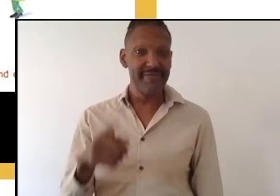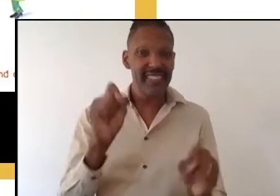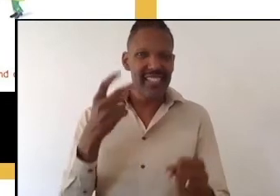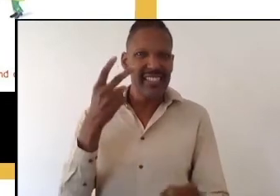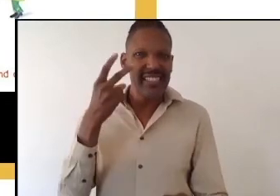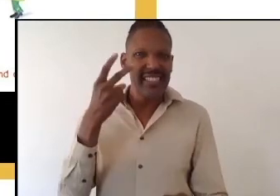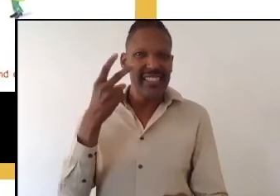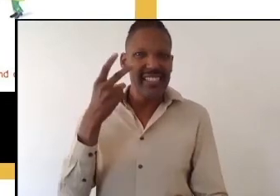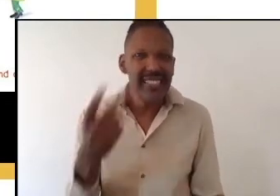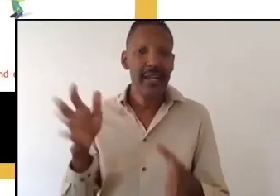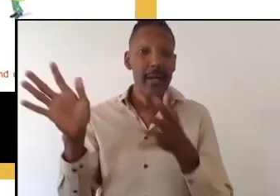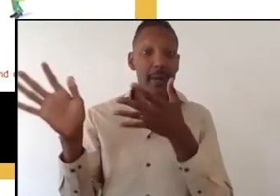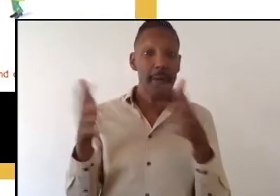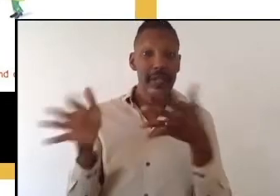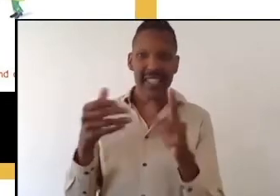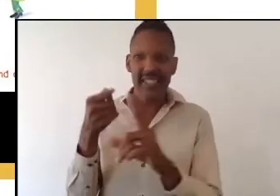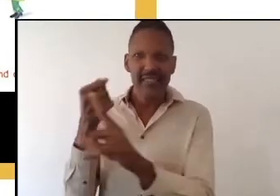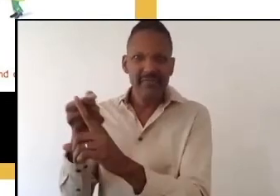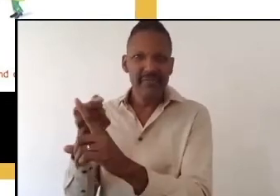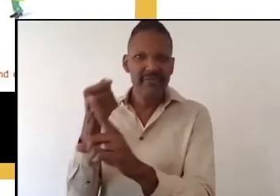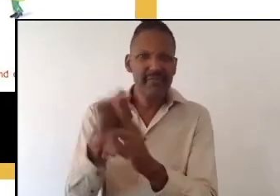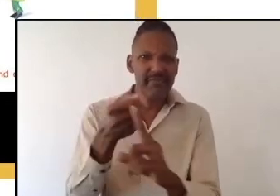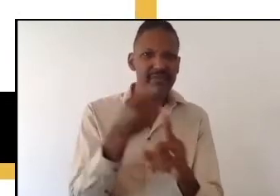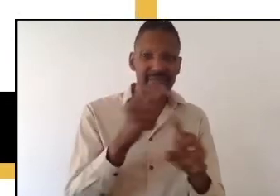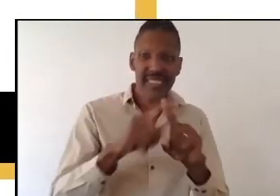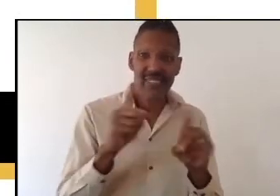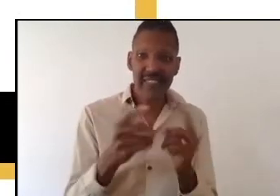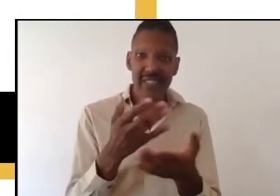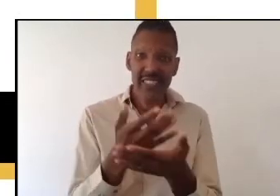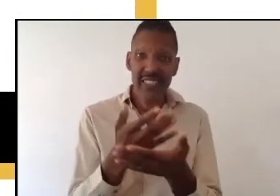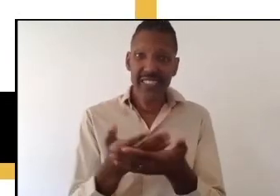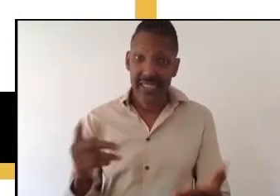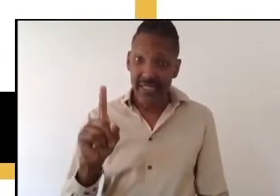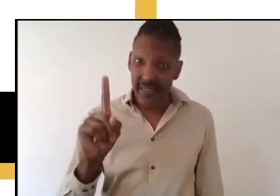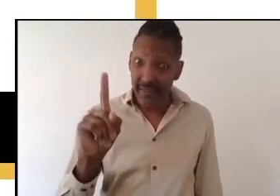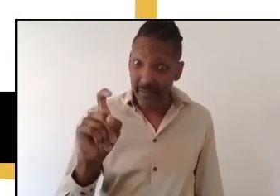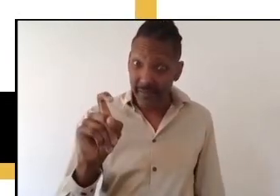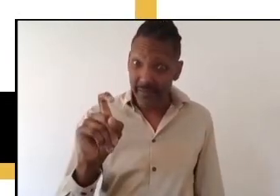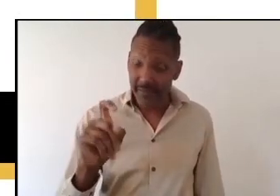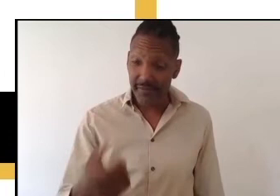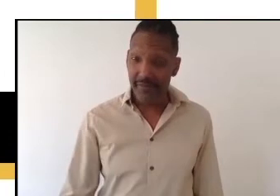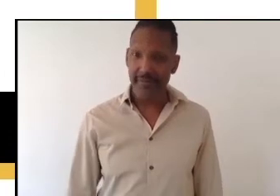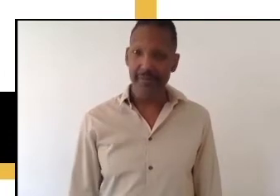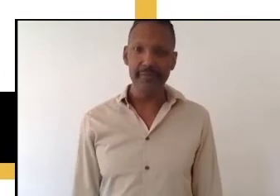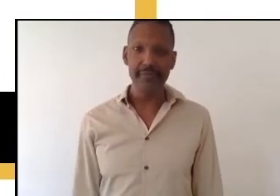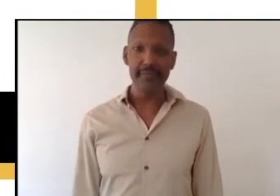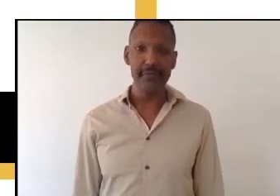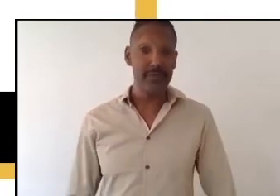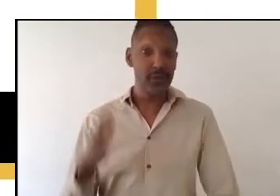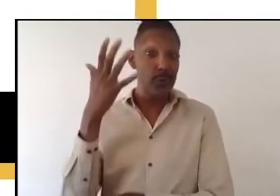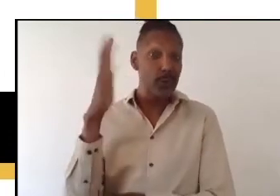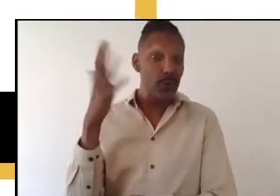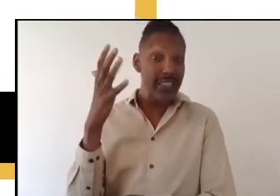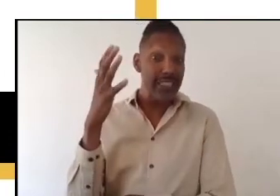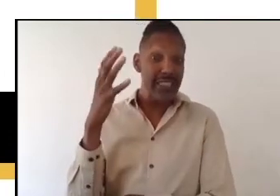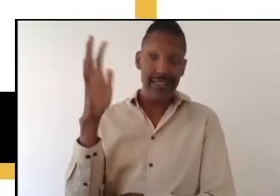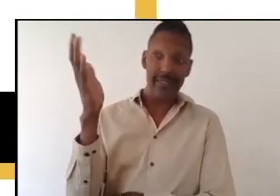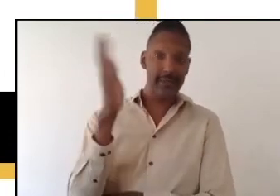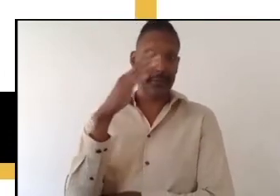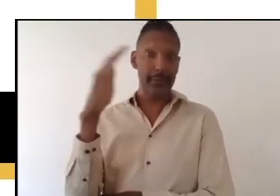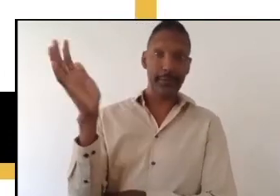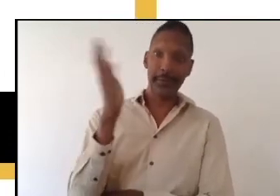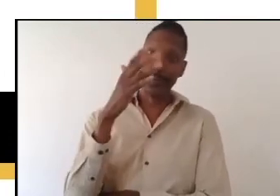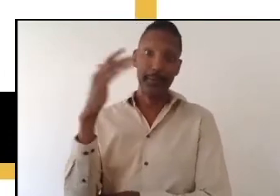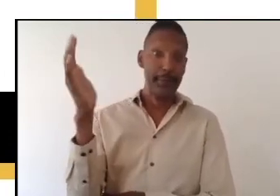Can you name some things you see the wind do? Go outside and watch. Leaves on a